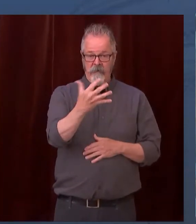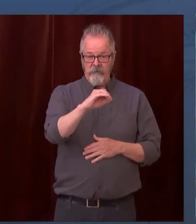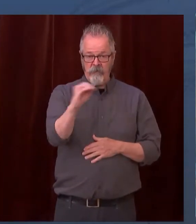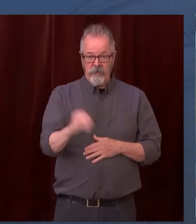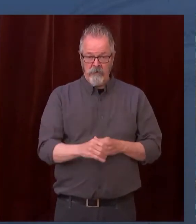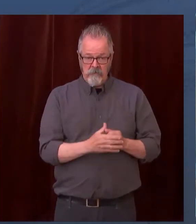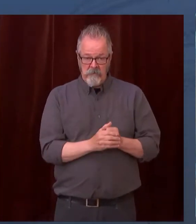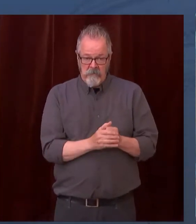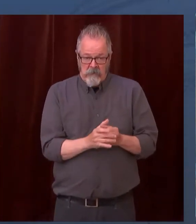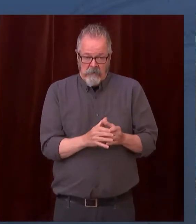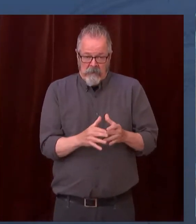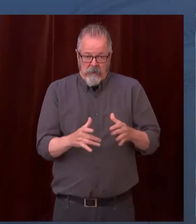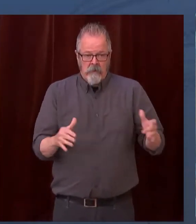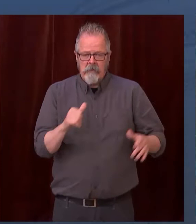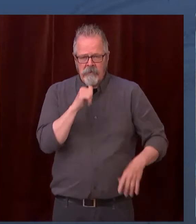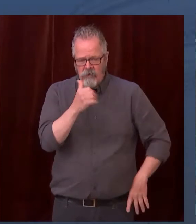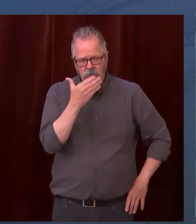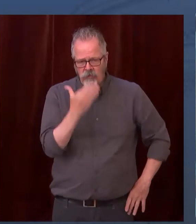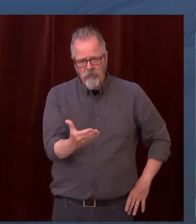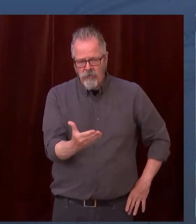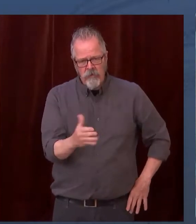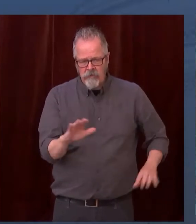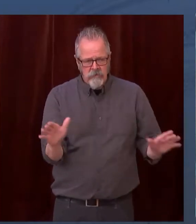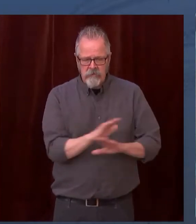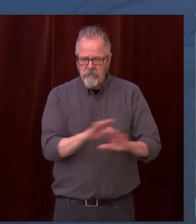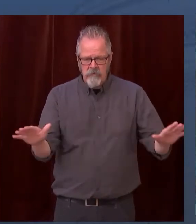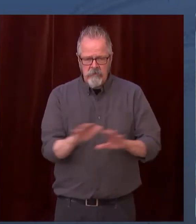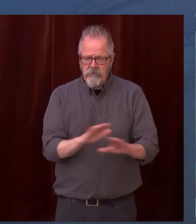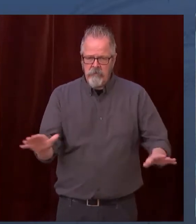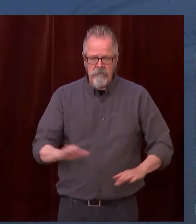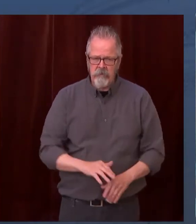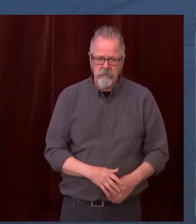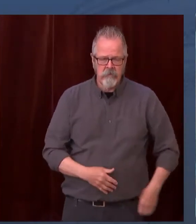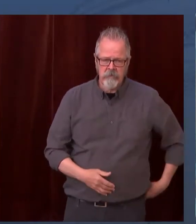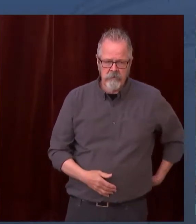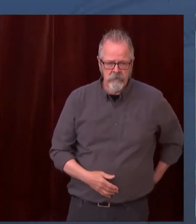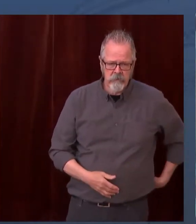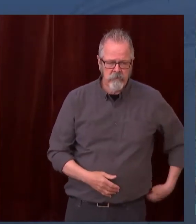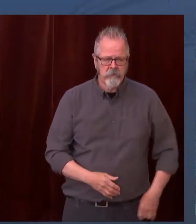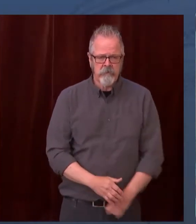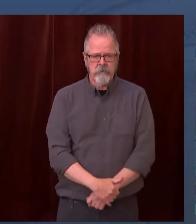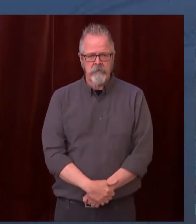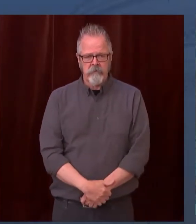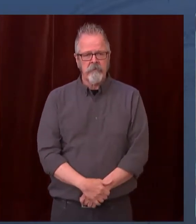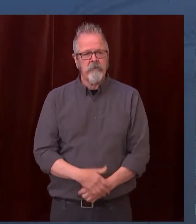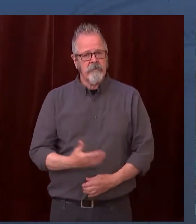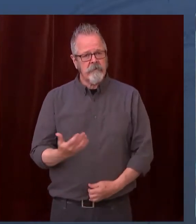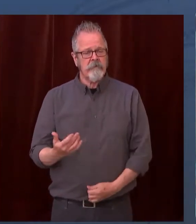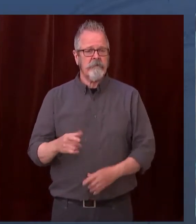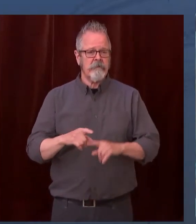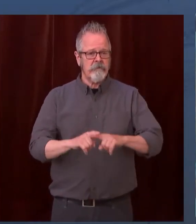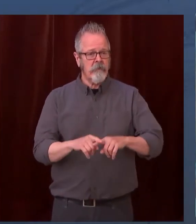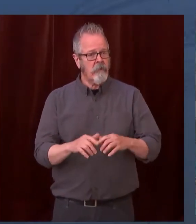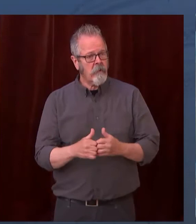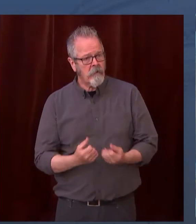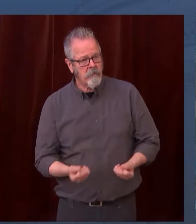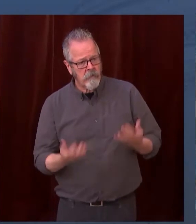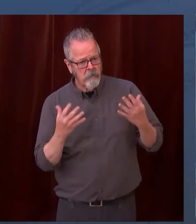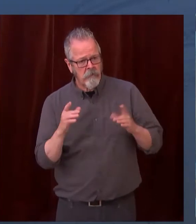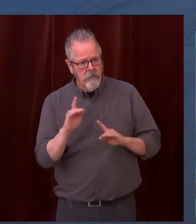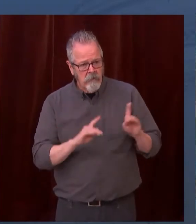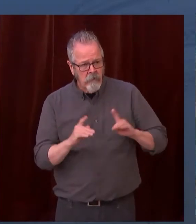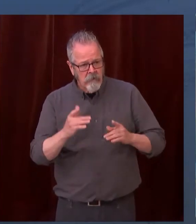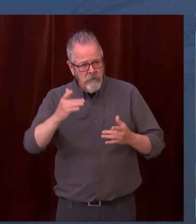and deaths, our modeling estimates, as the governor said, show that our reproductive rate is greater than 1 in both Western and Eastern